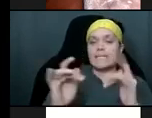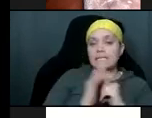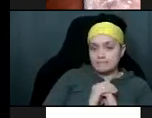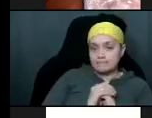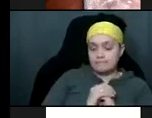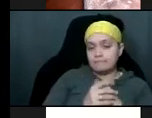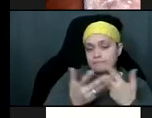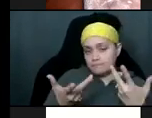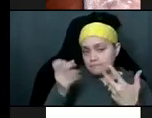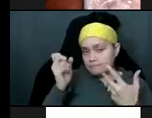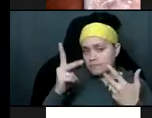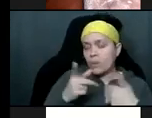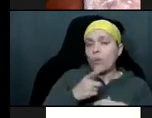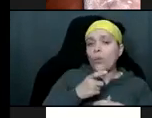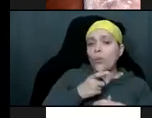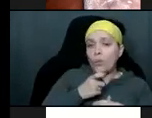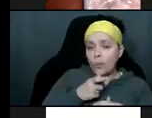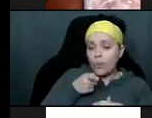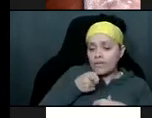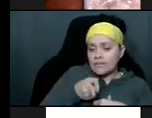Okay, who is there?